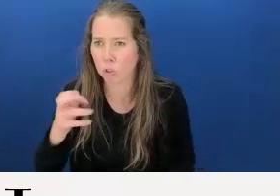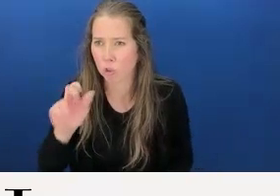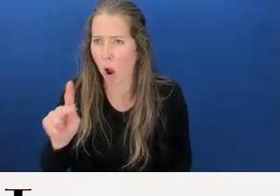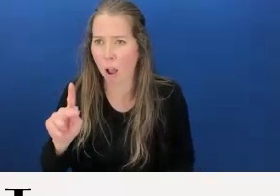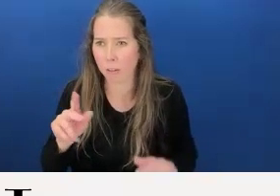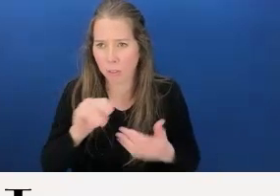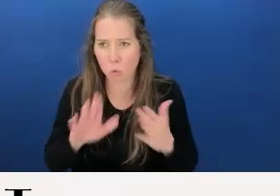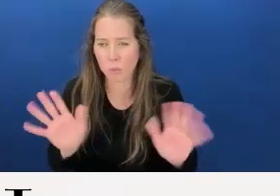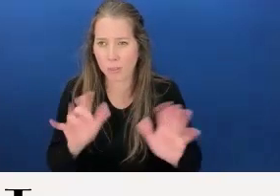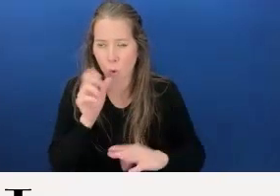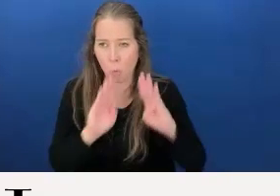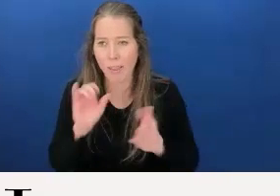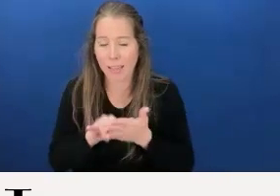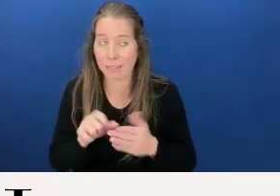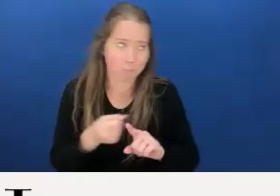right?